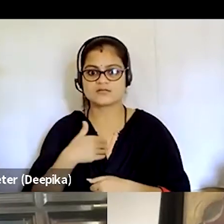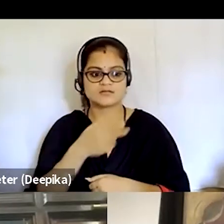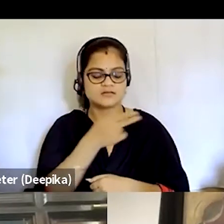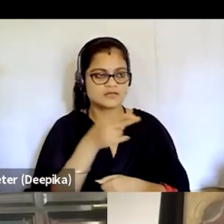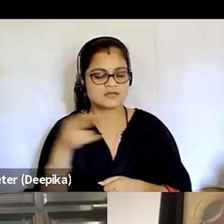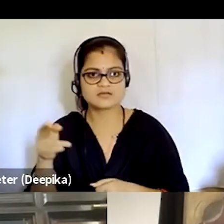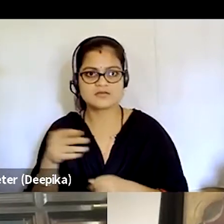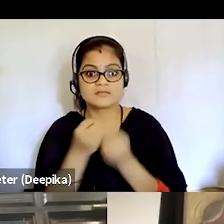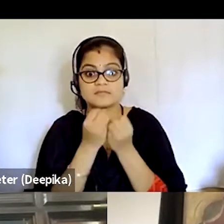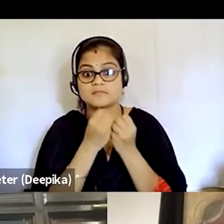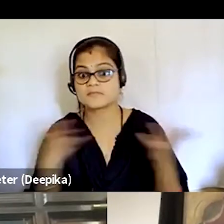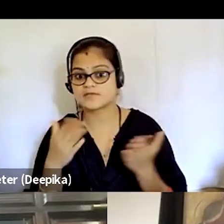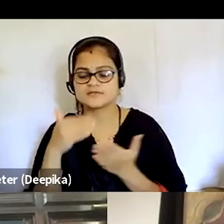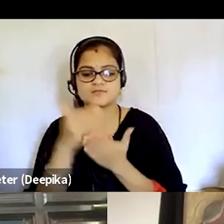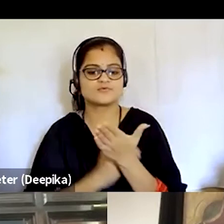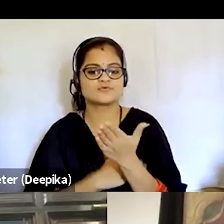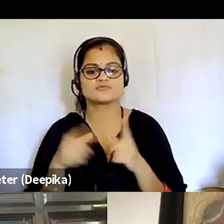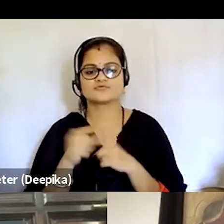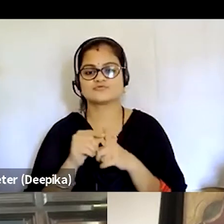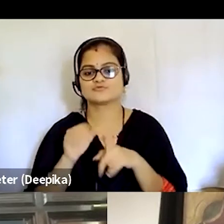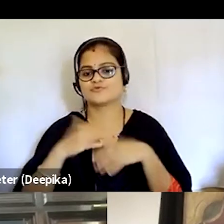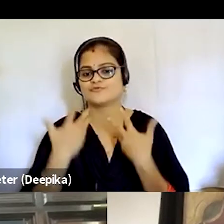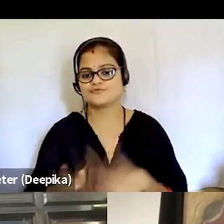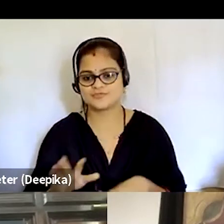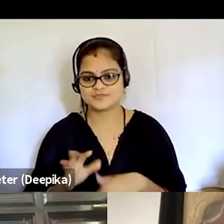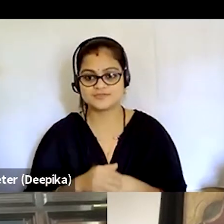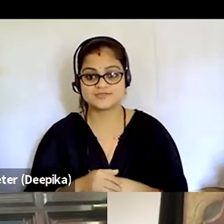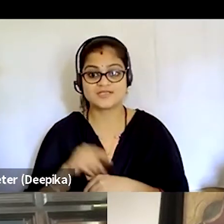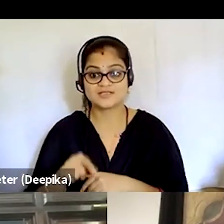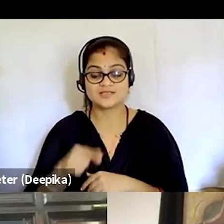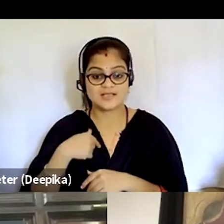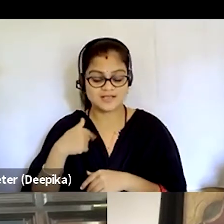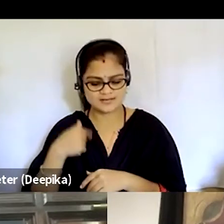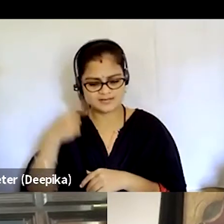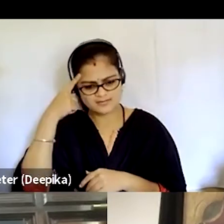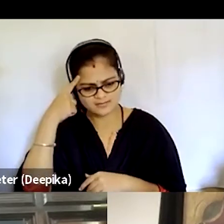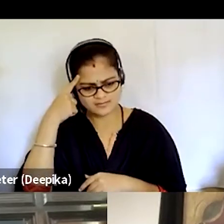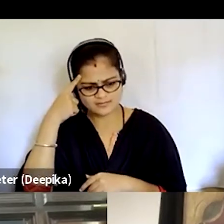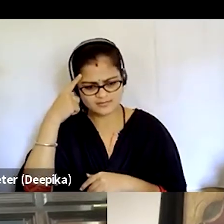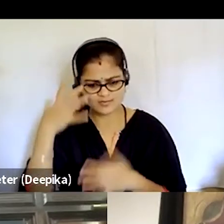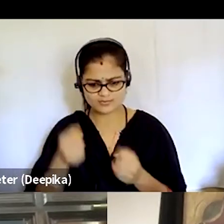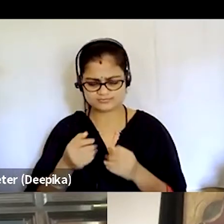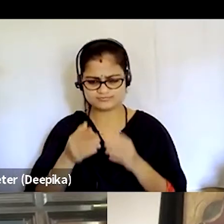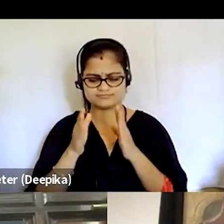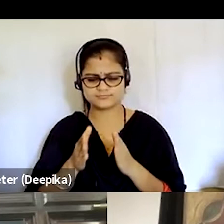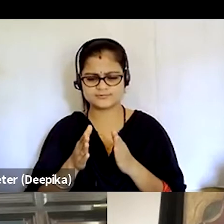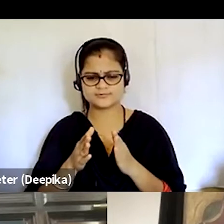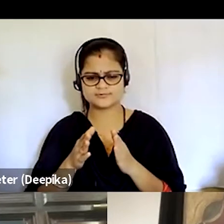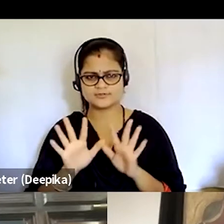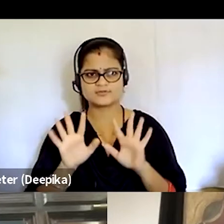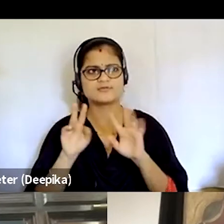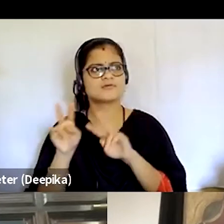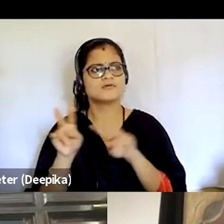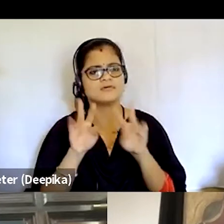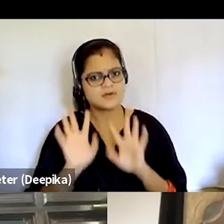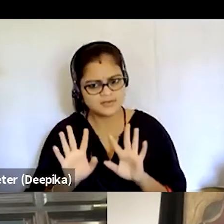there's that many shows. Wow. And it was a proper concert venue. You could stand on the curb, look up at the building and wonder where B